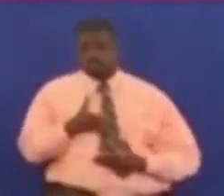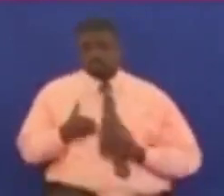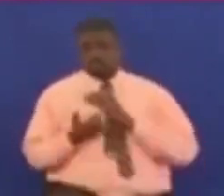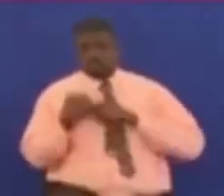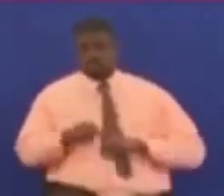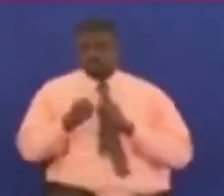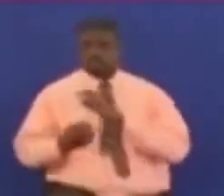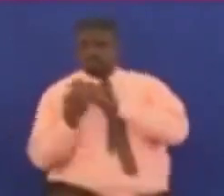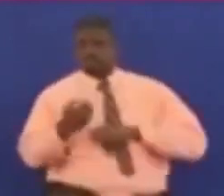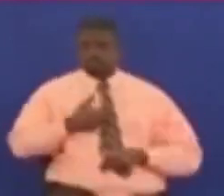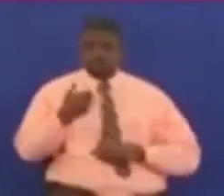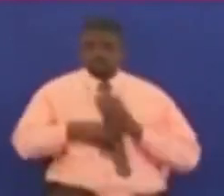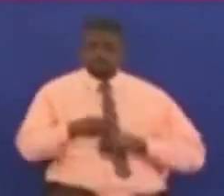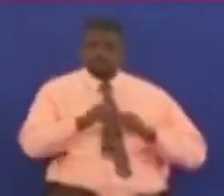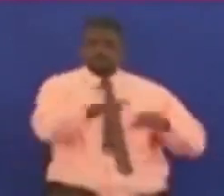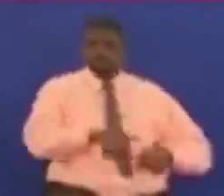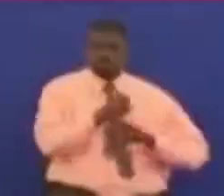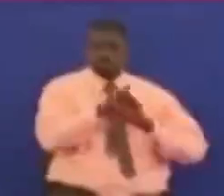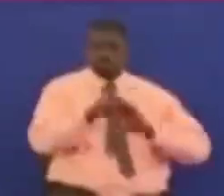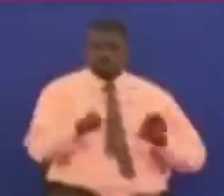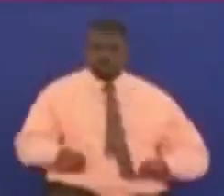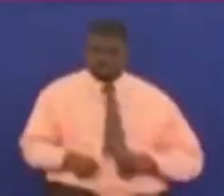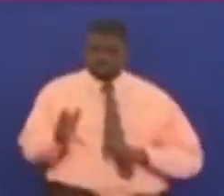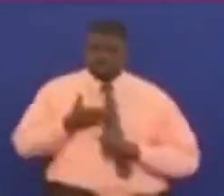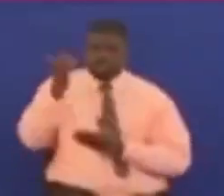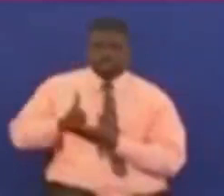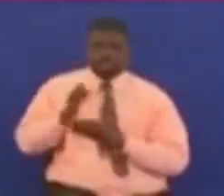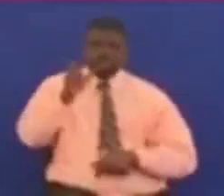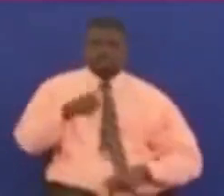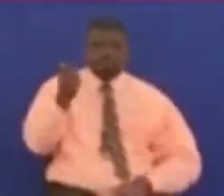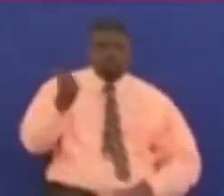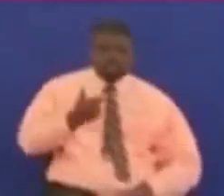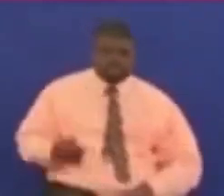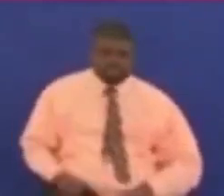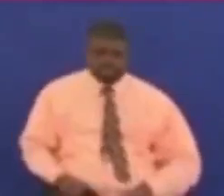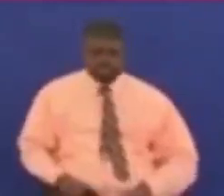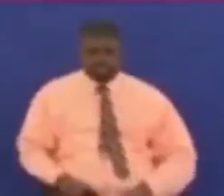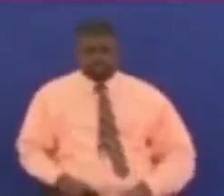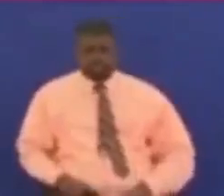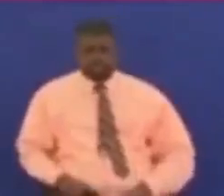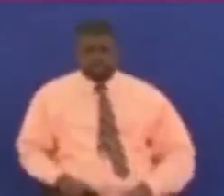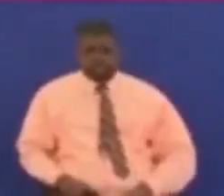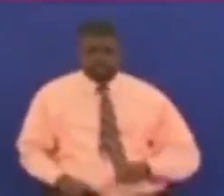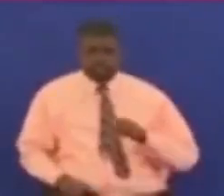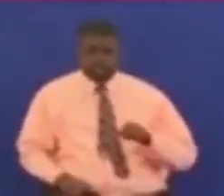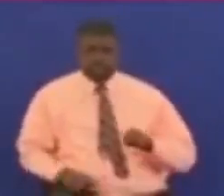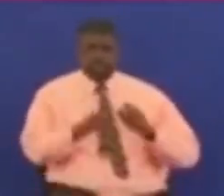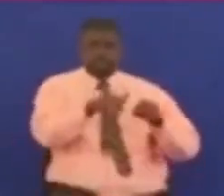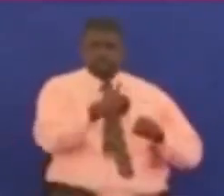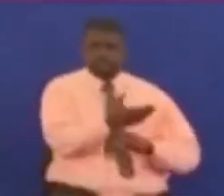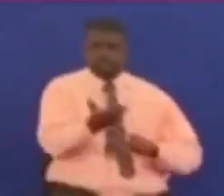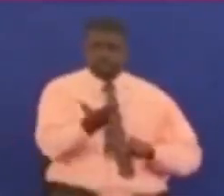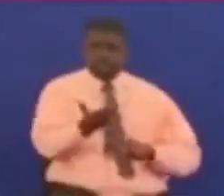African community, and I want to assure Tanzanians that all legislations passed in the